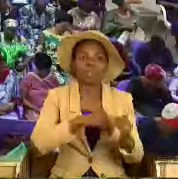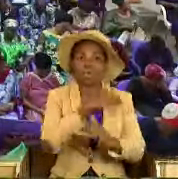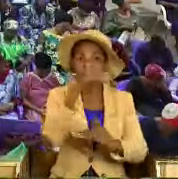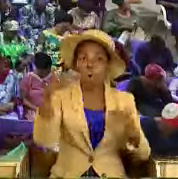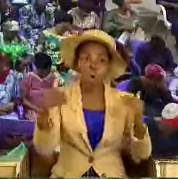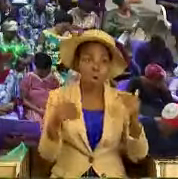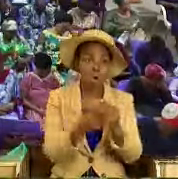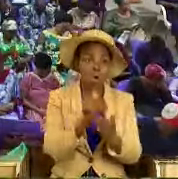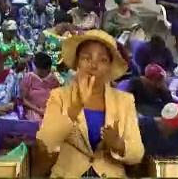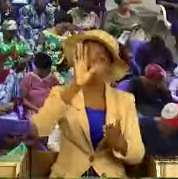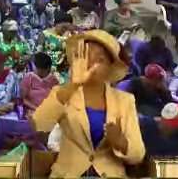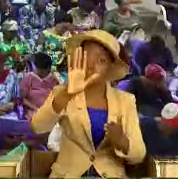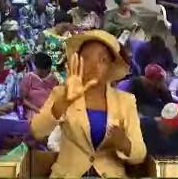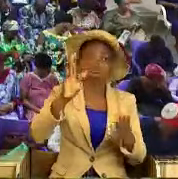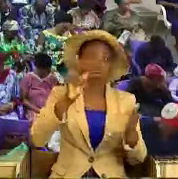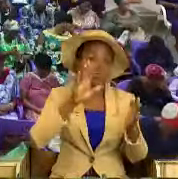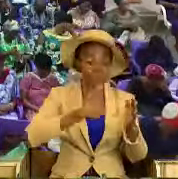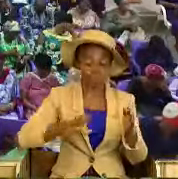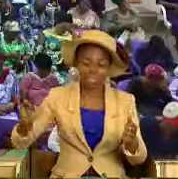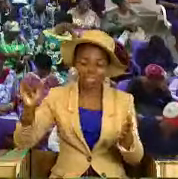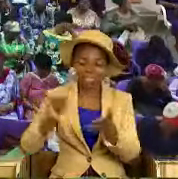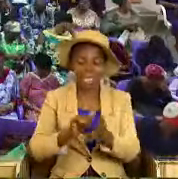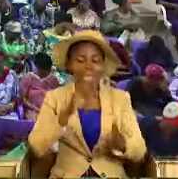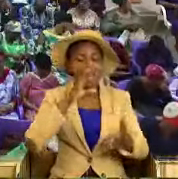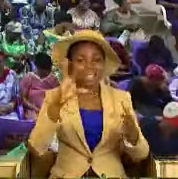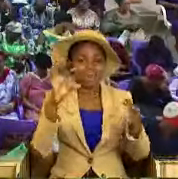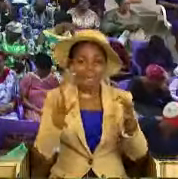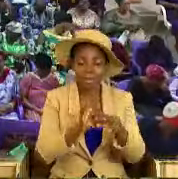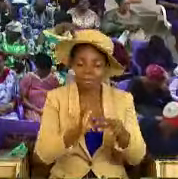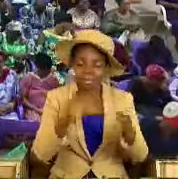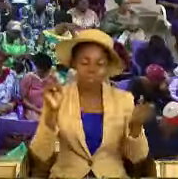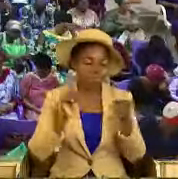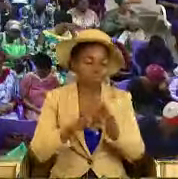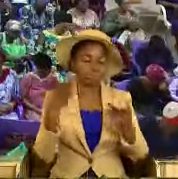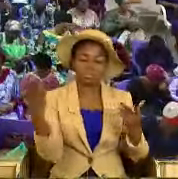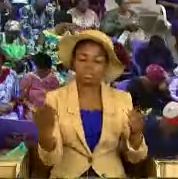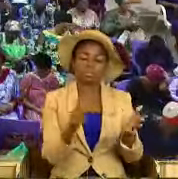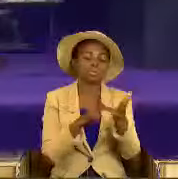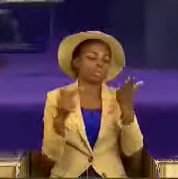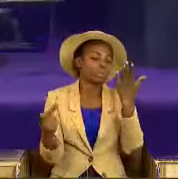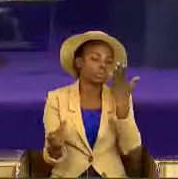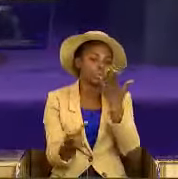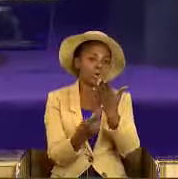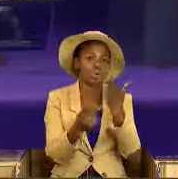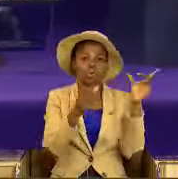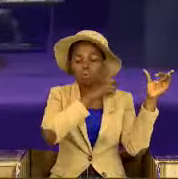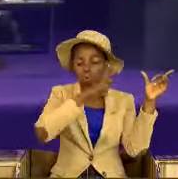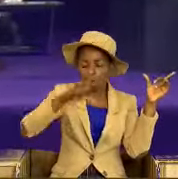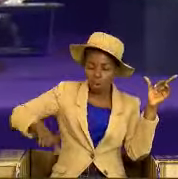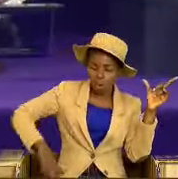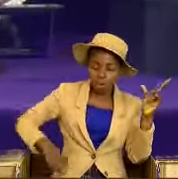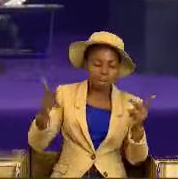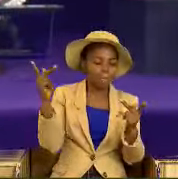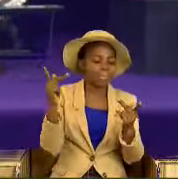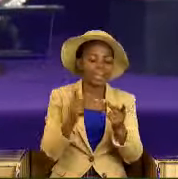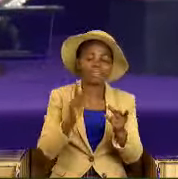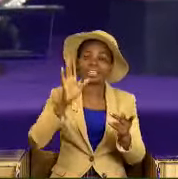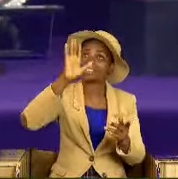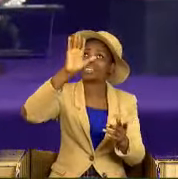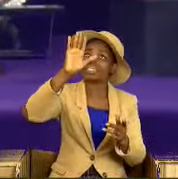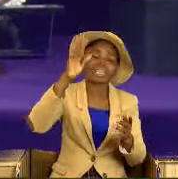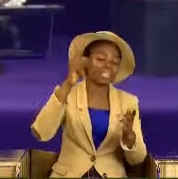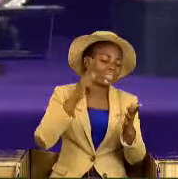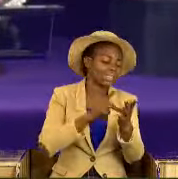Pro program father this morning perfect their testimonies in the name of